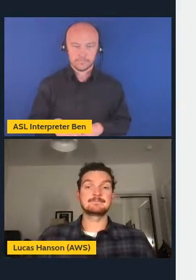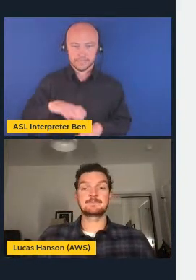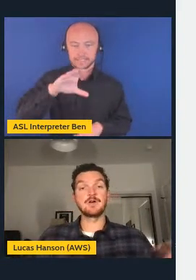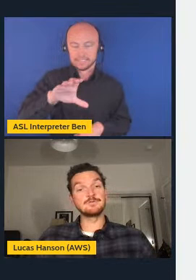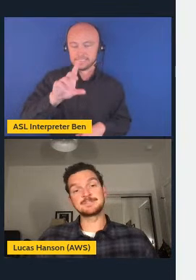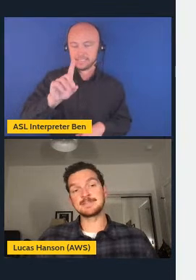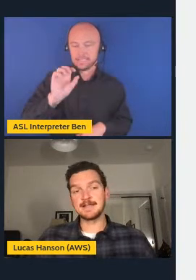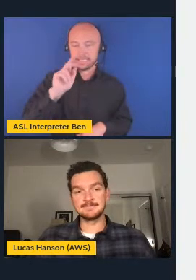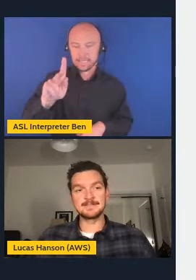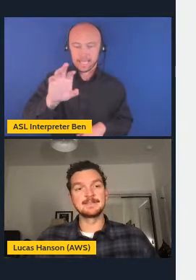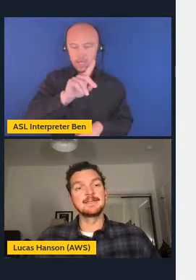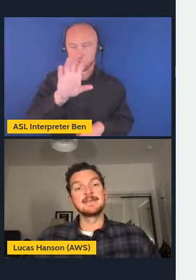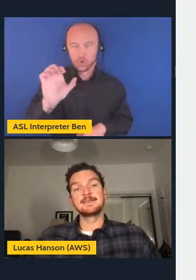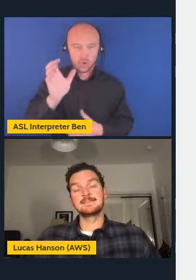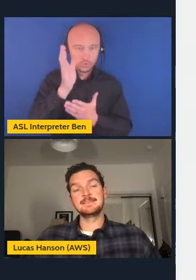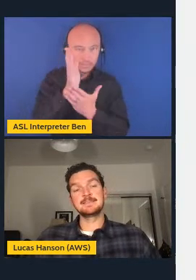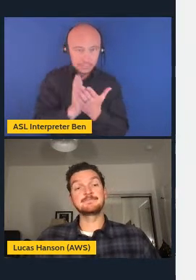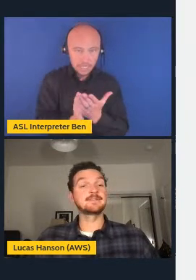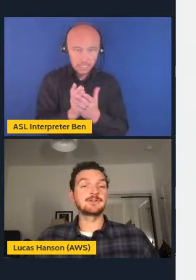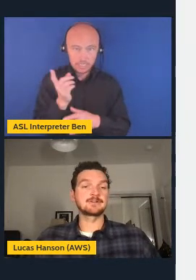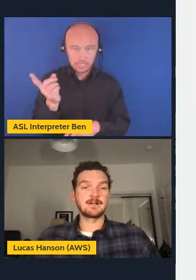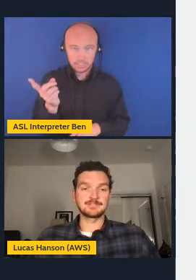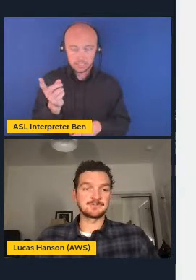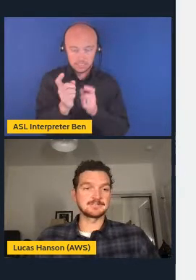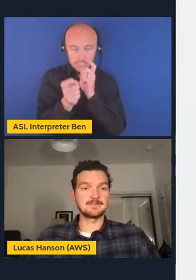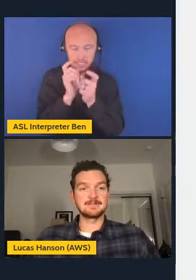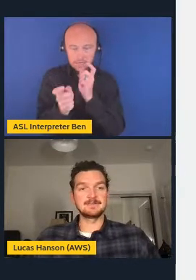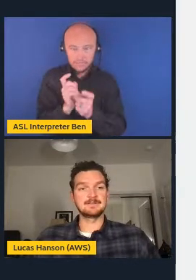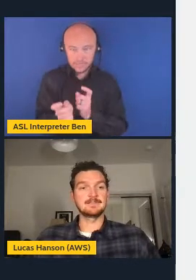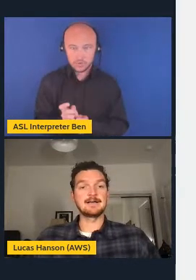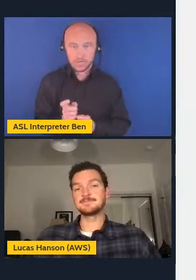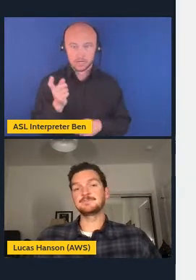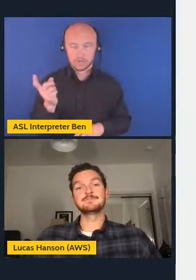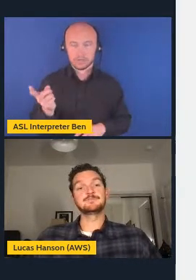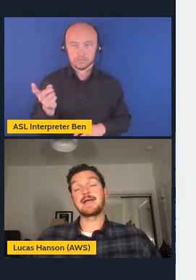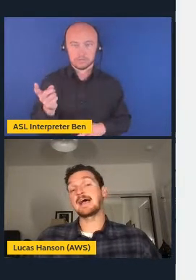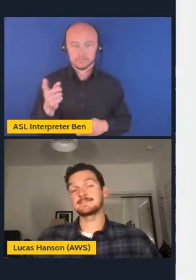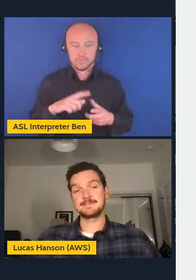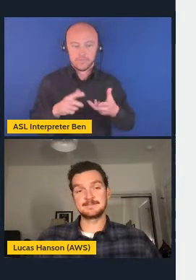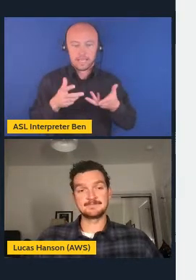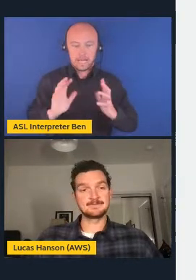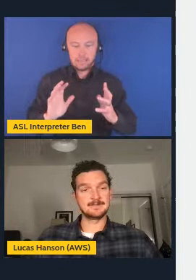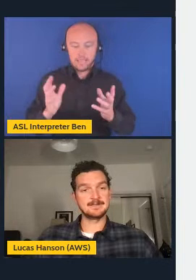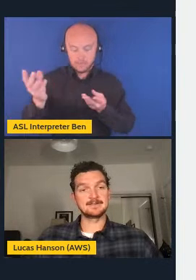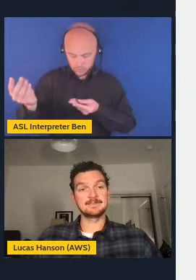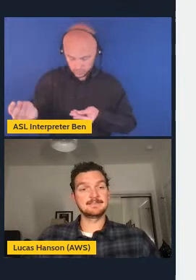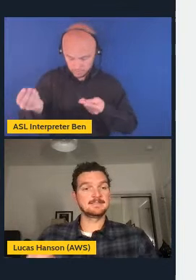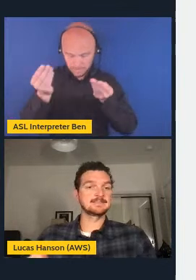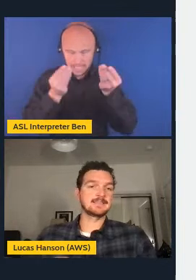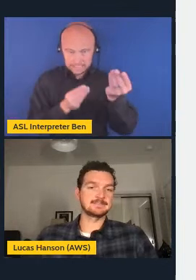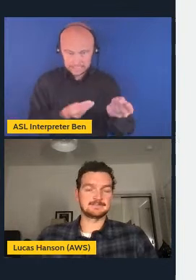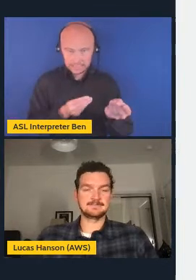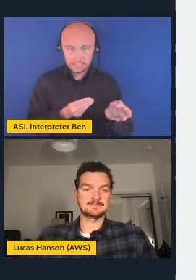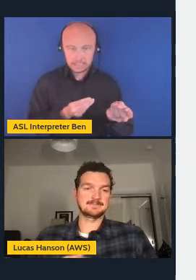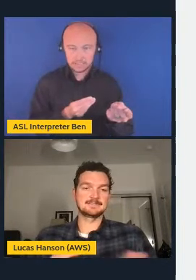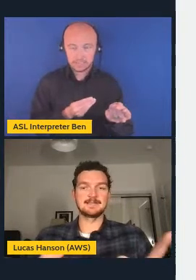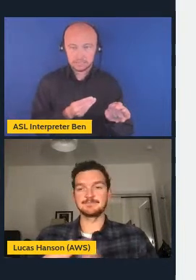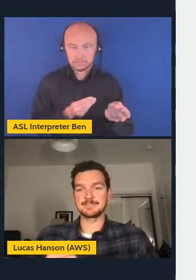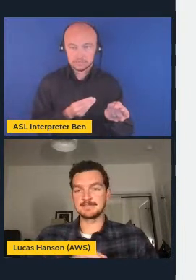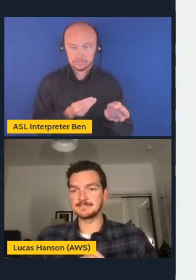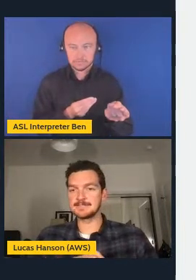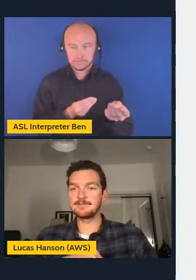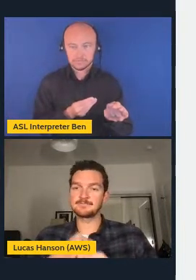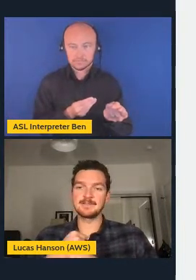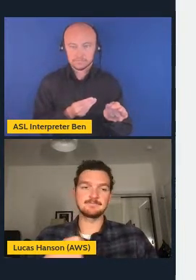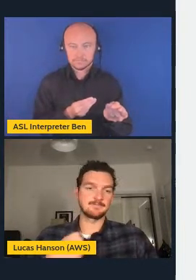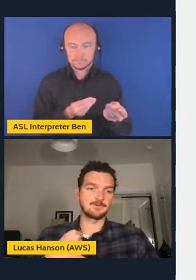CDK code side of it, the configurator construct allows you to pass in this case, this example is